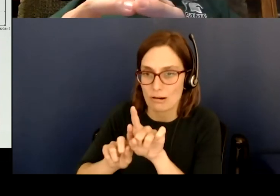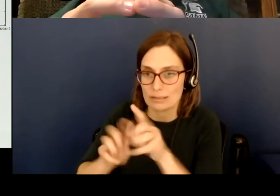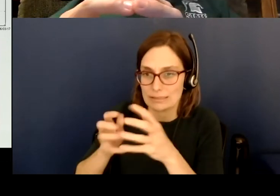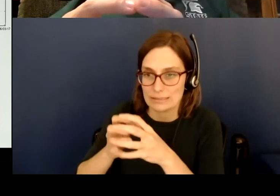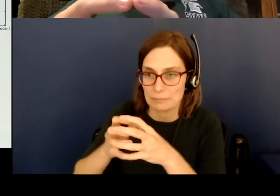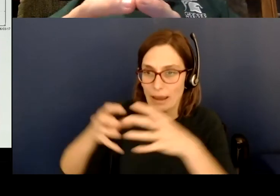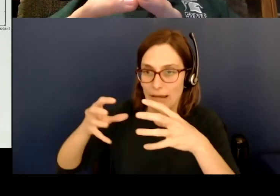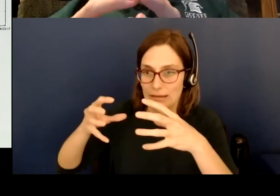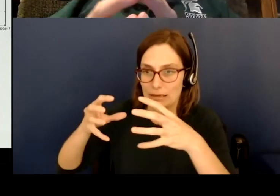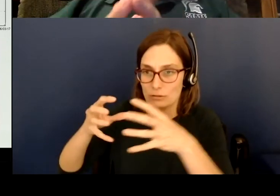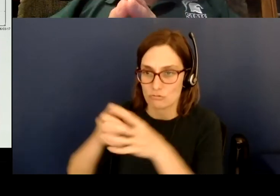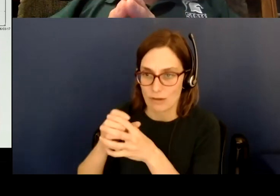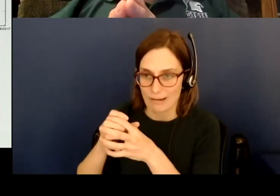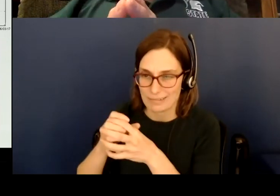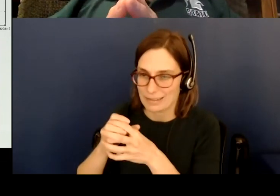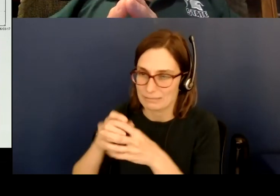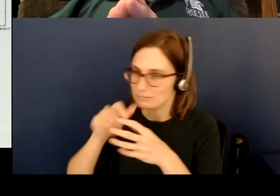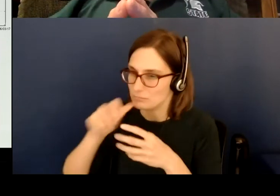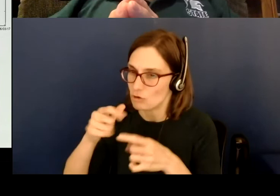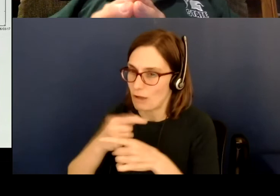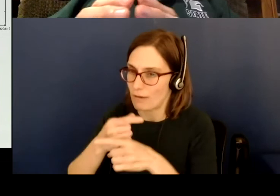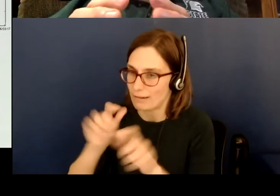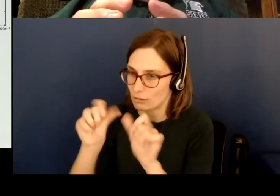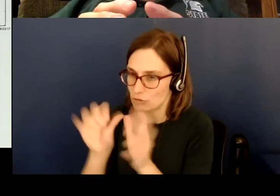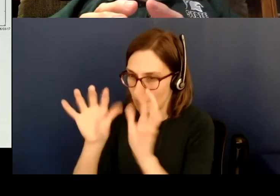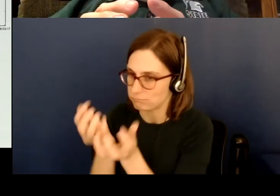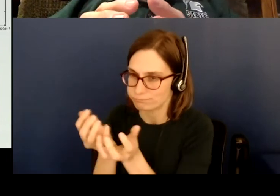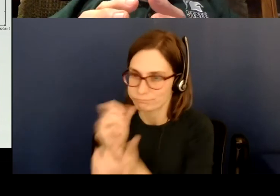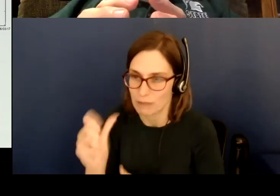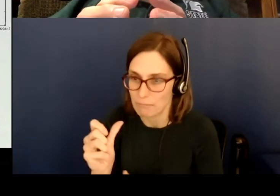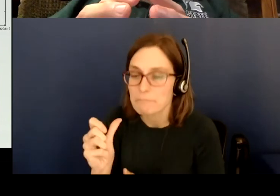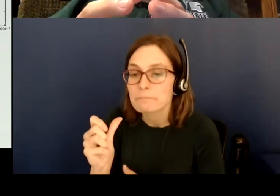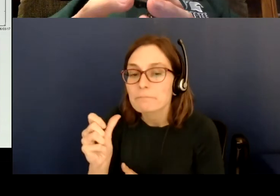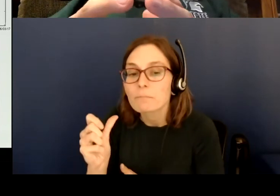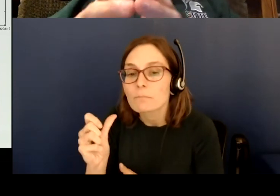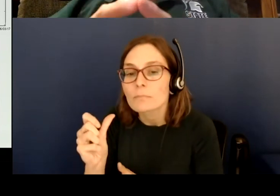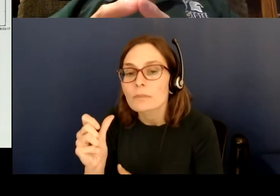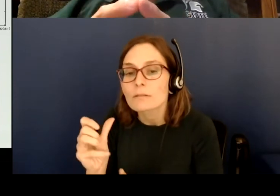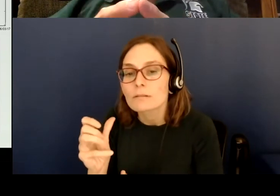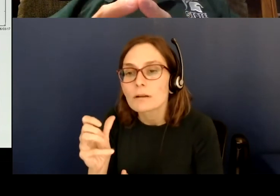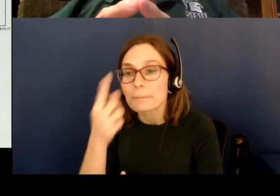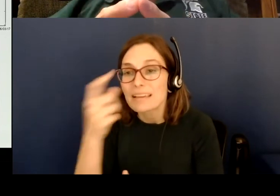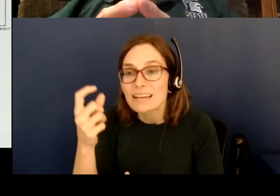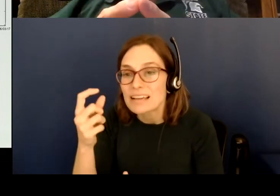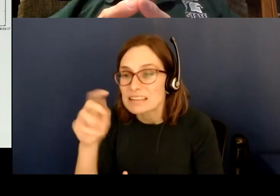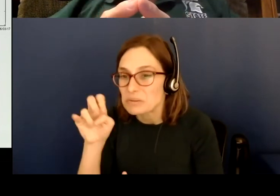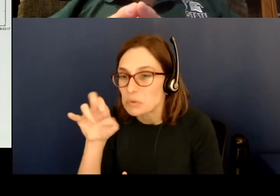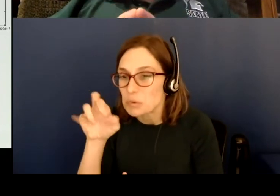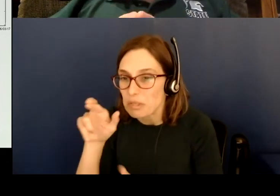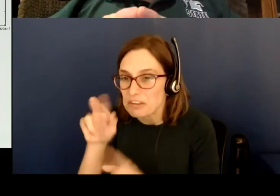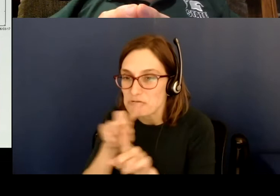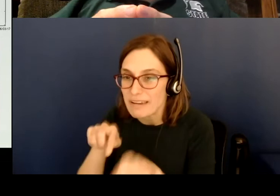contracting somewhat irregularly, and because of the nuclear reactions that are going on